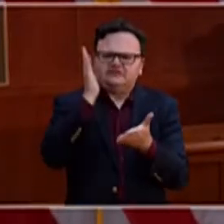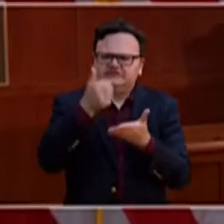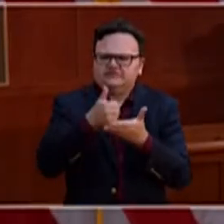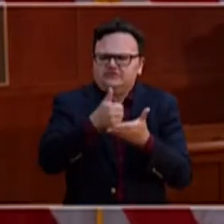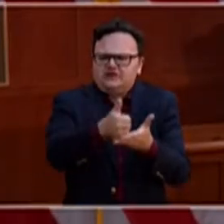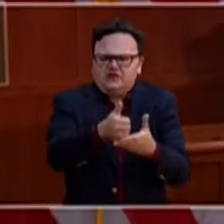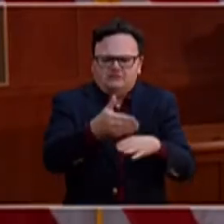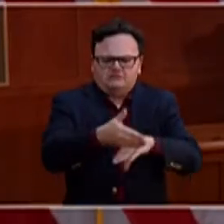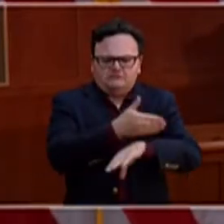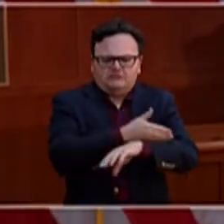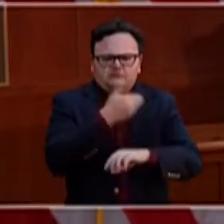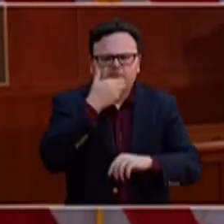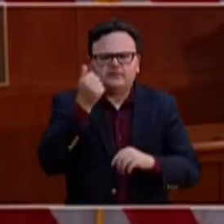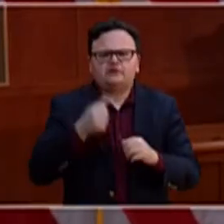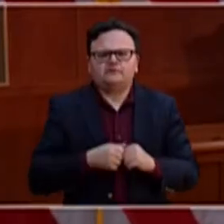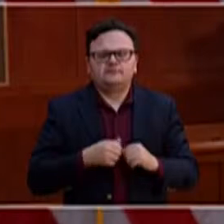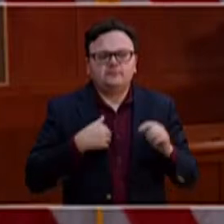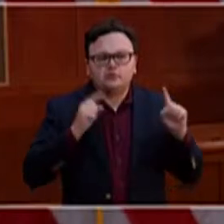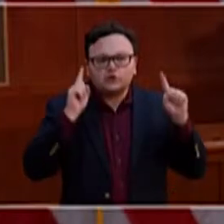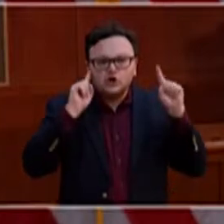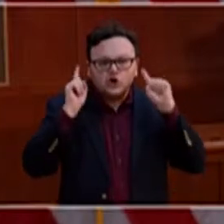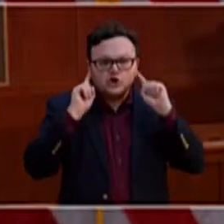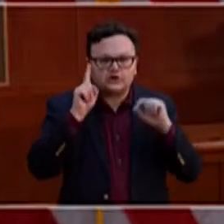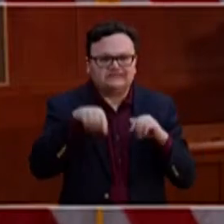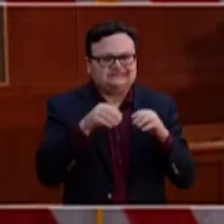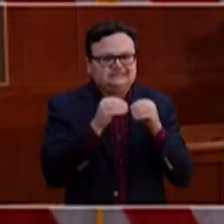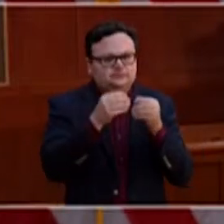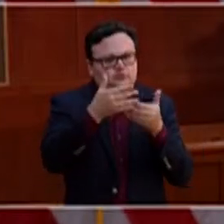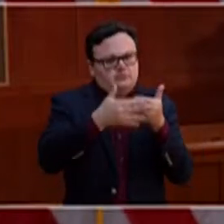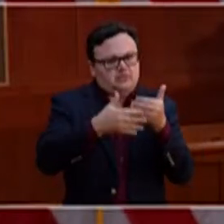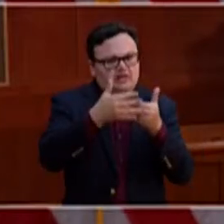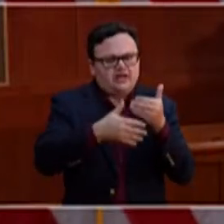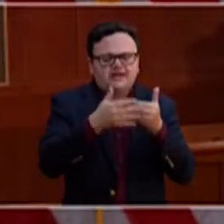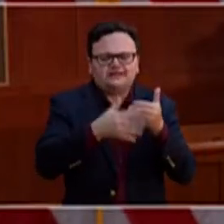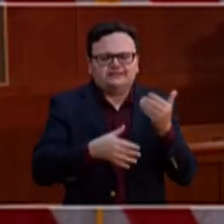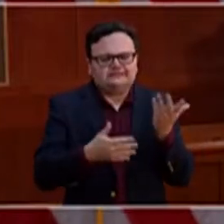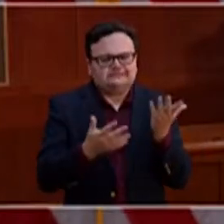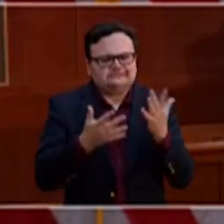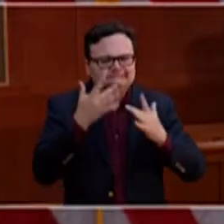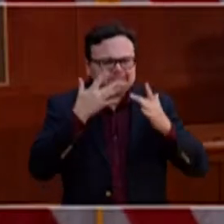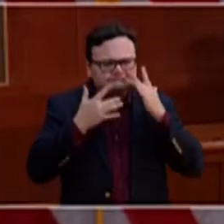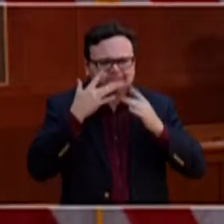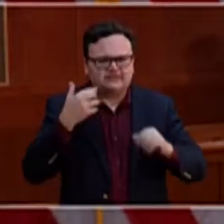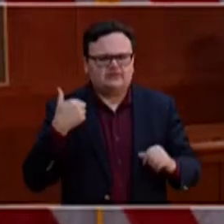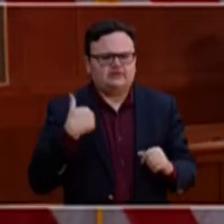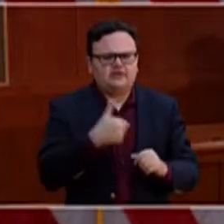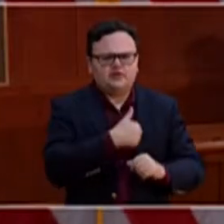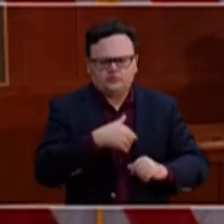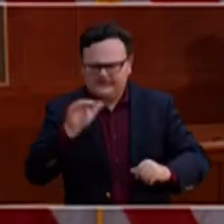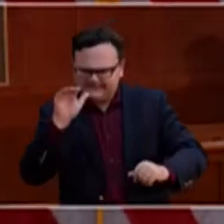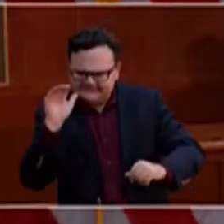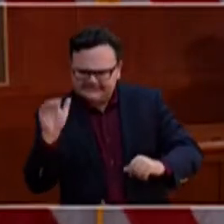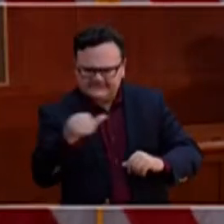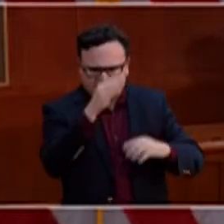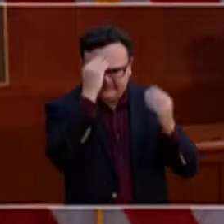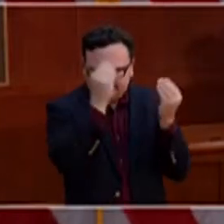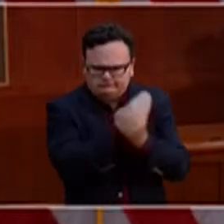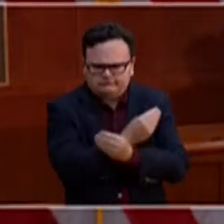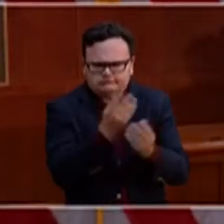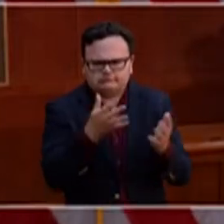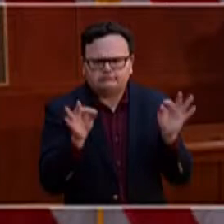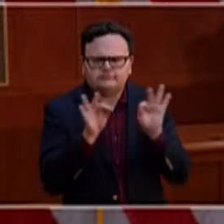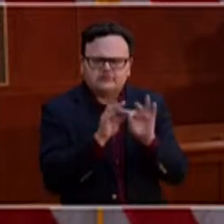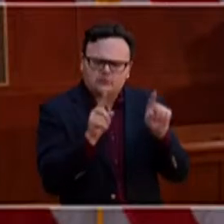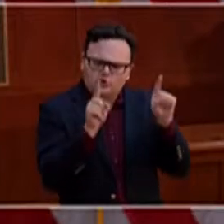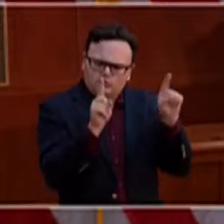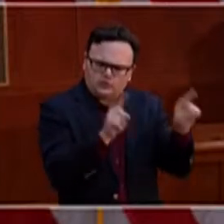was increasing demand, that the supplies were running low, we sprung into action and put the message out. And as people go